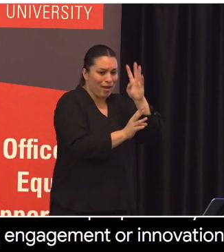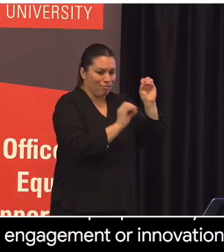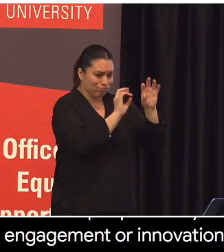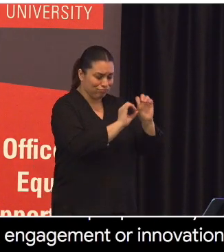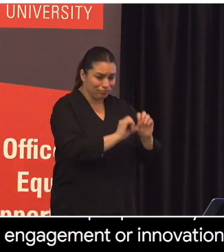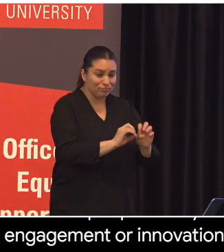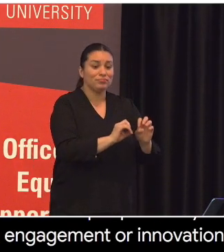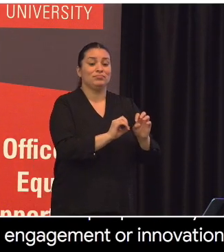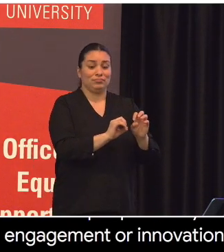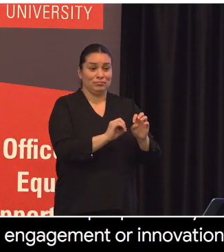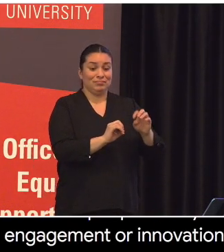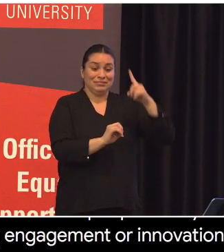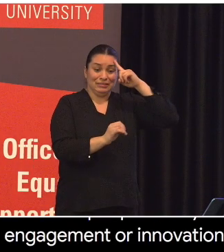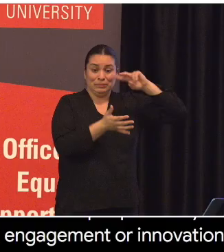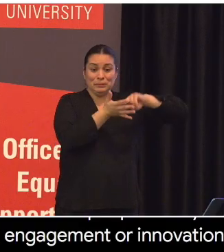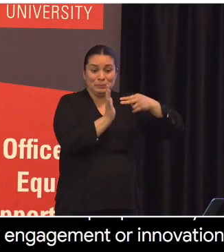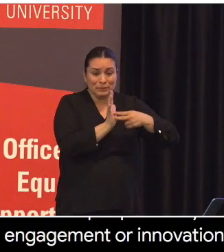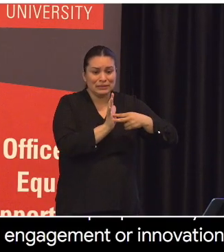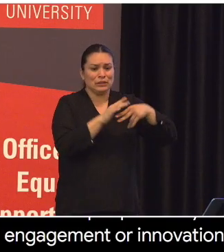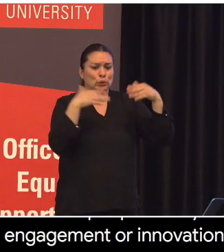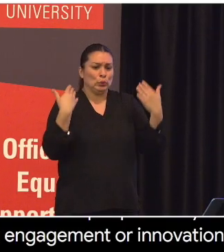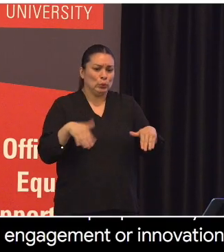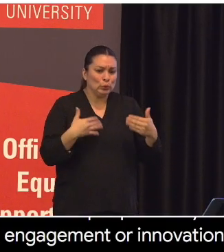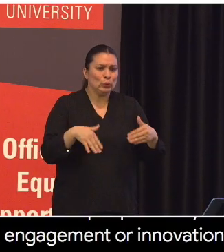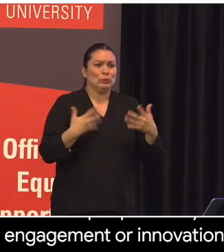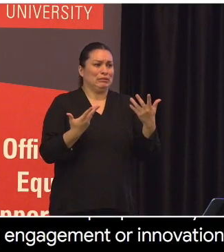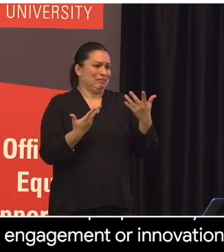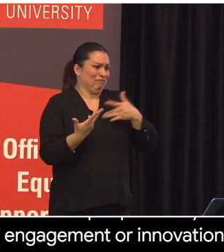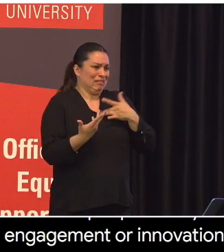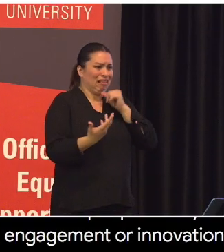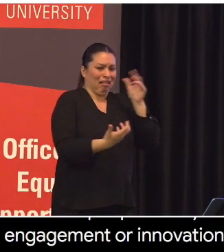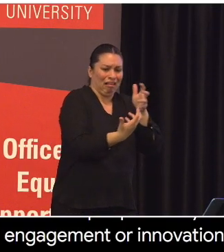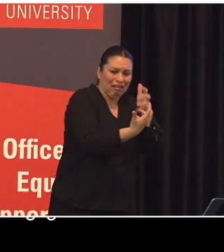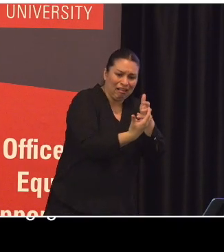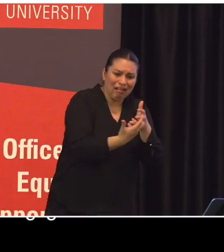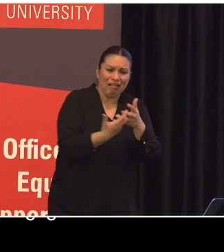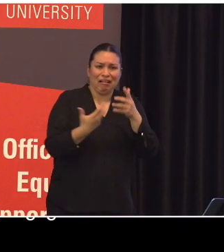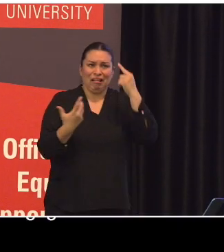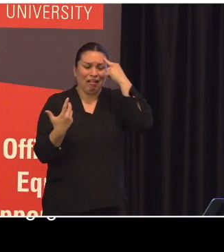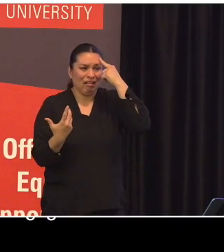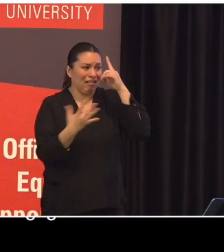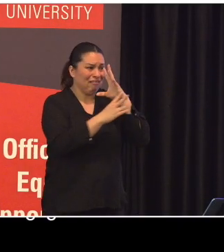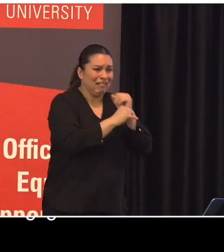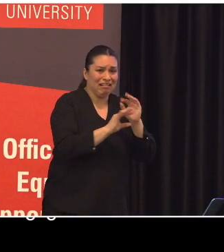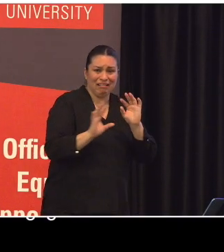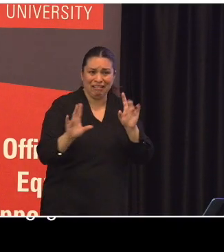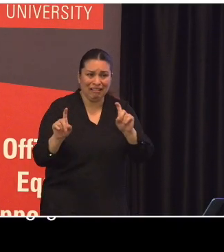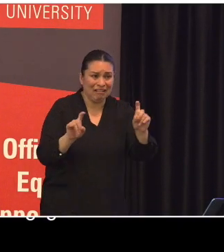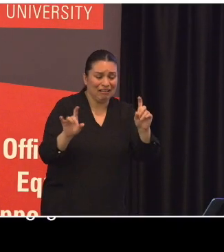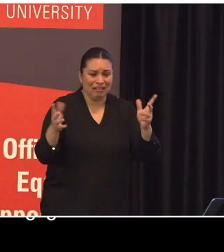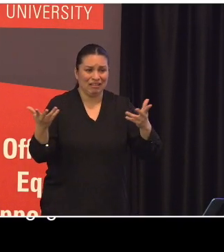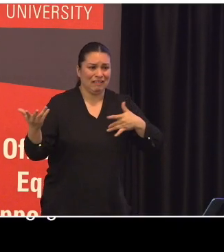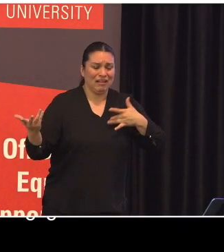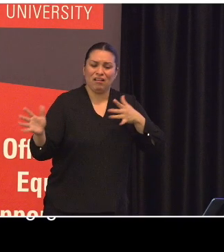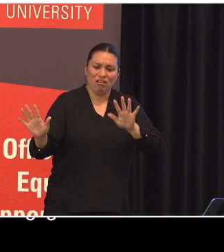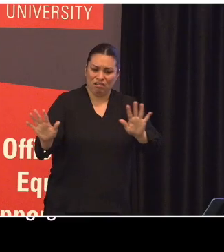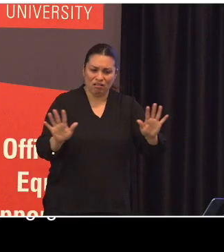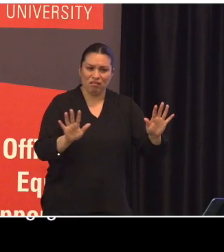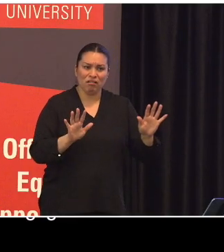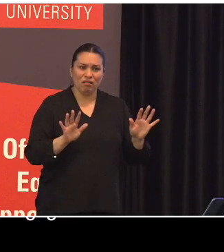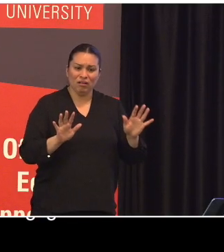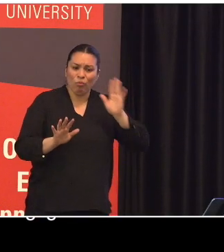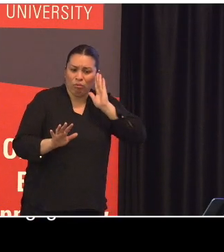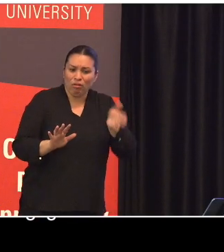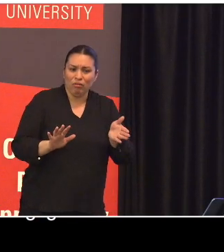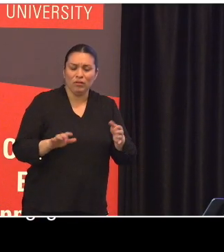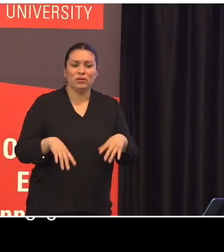And just some quick things to remember, and you will have access to these slides. Actually, Grackle is making a PDF of the slides, and we're gonna